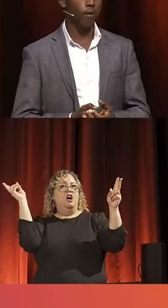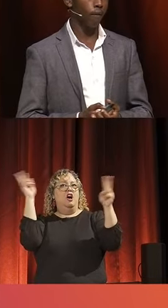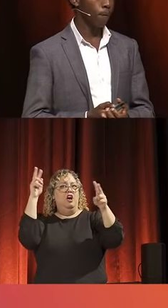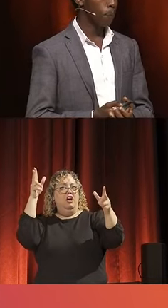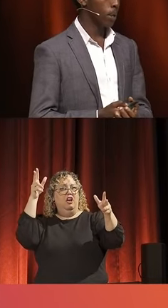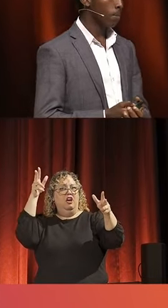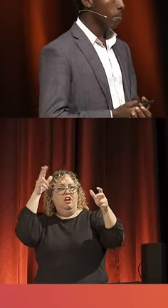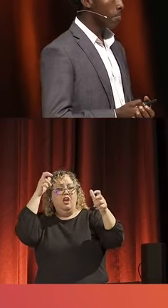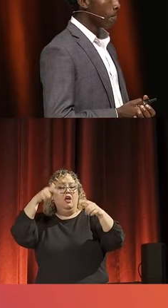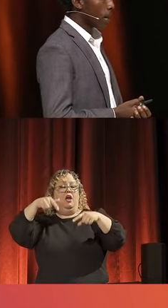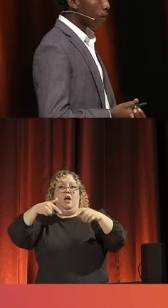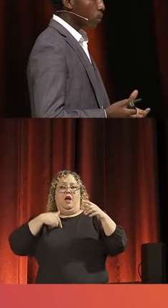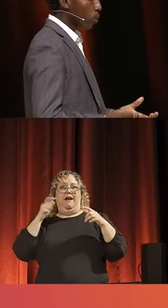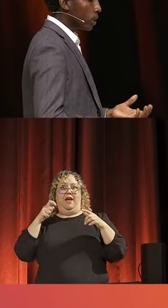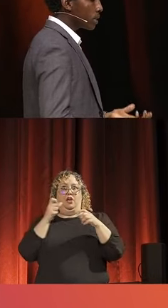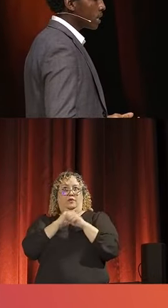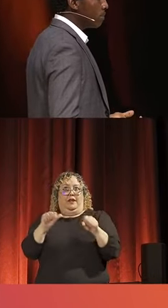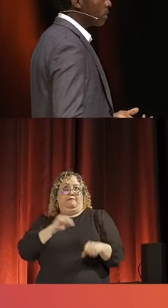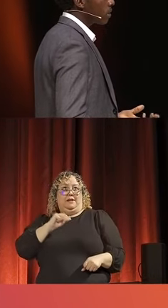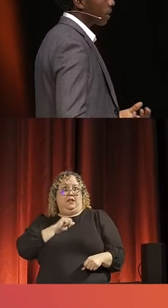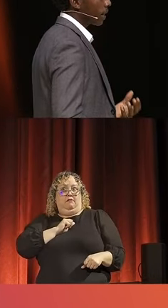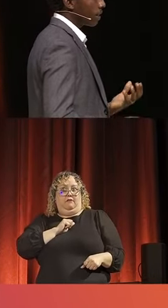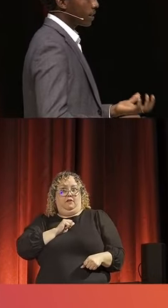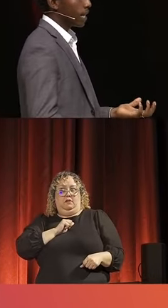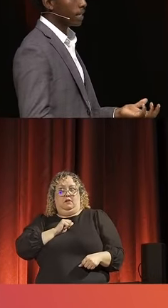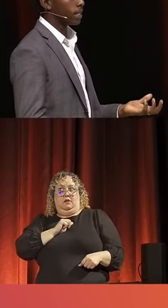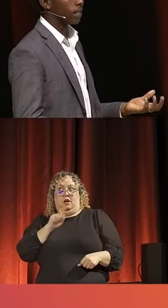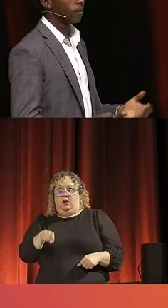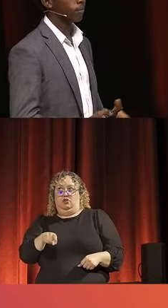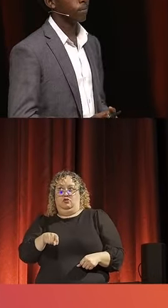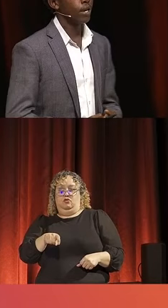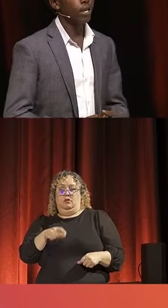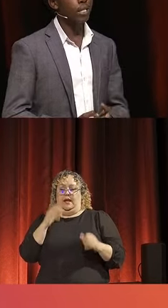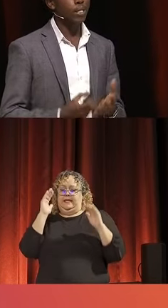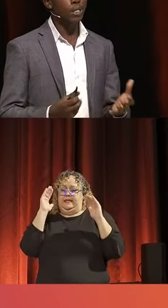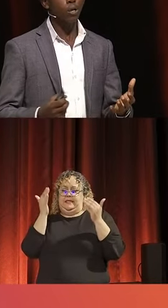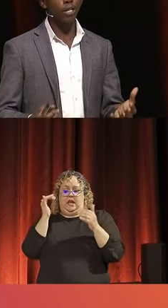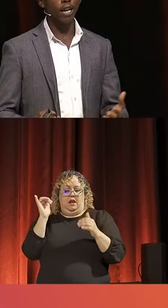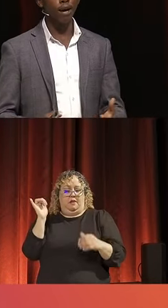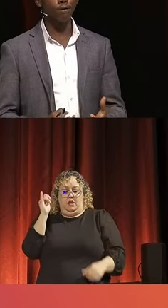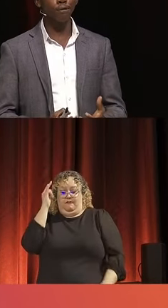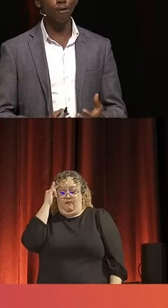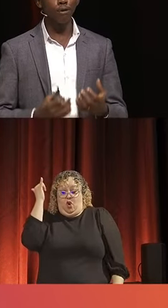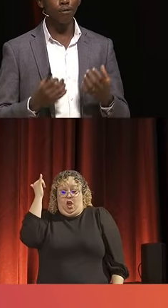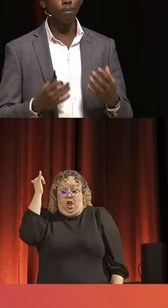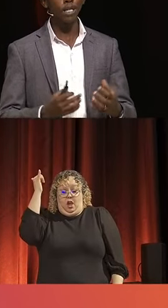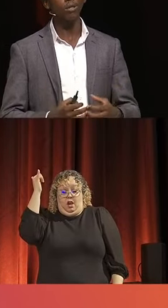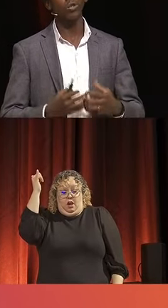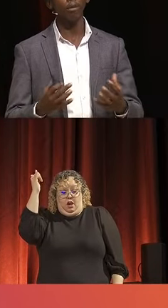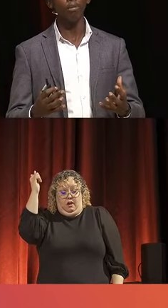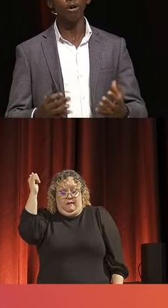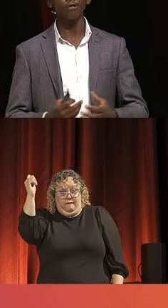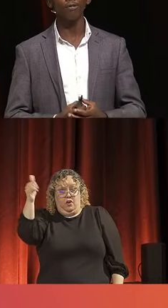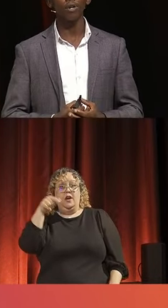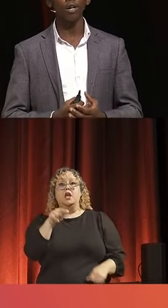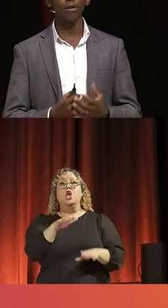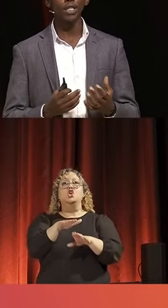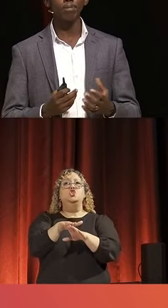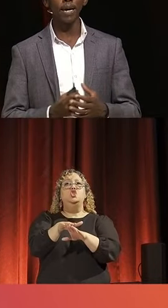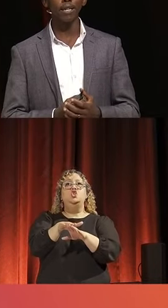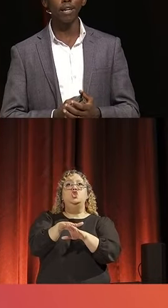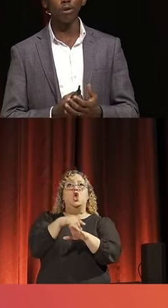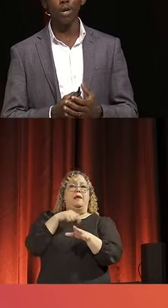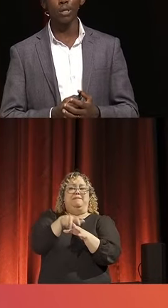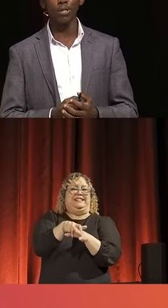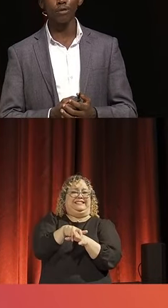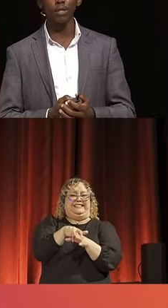situation. After what seemed like eternity, he slowed enough for me to jump off his